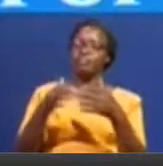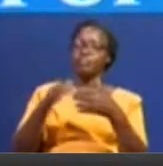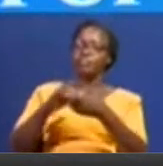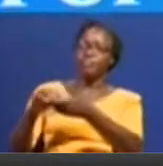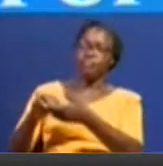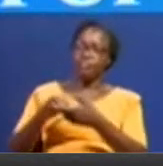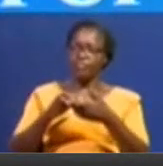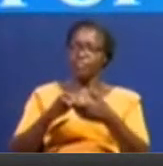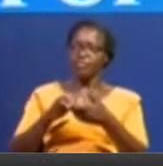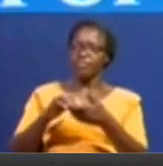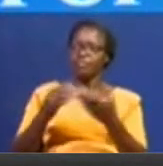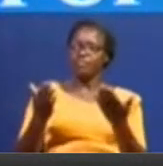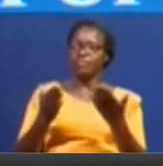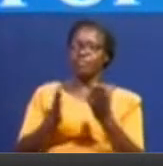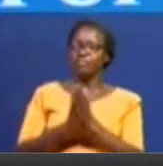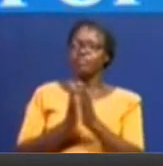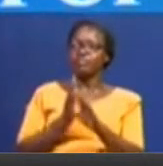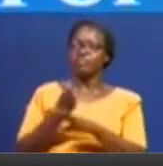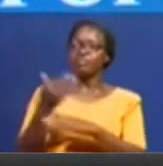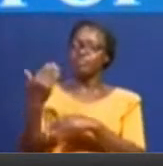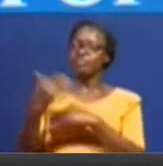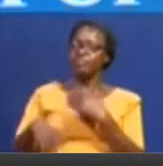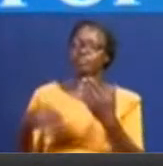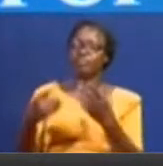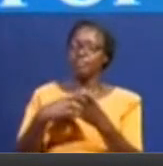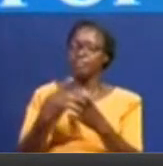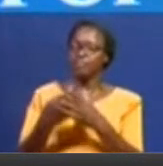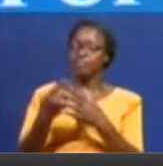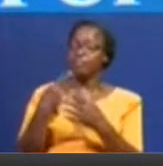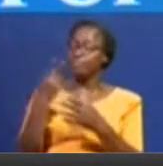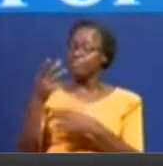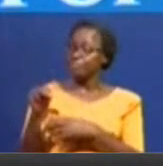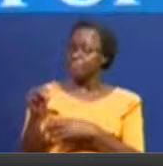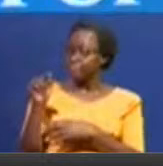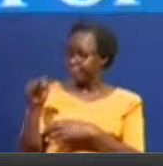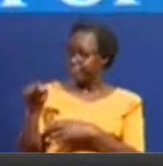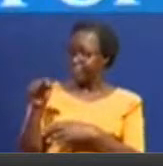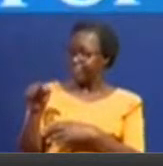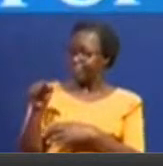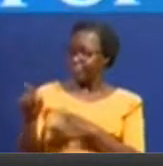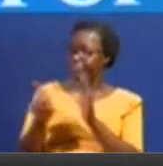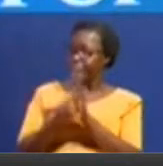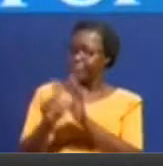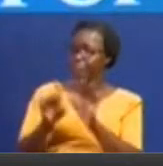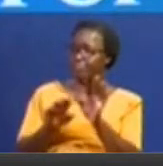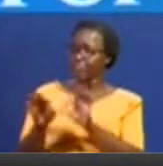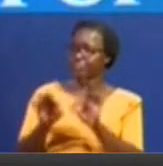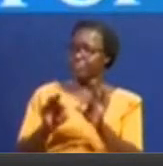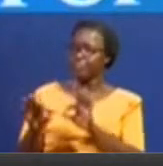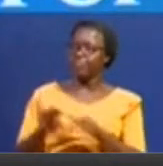the political parties cross the boundary, you should be able to tell them, this is what the law says.